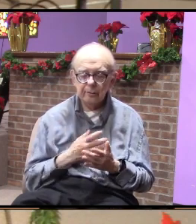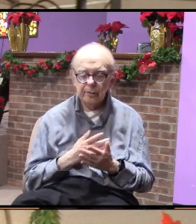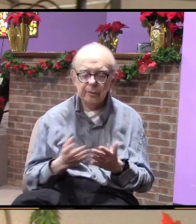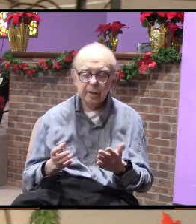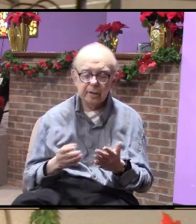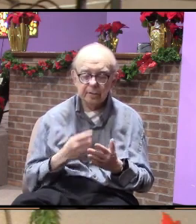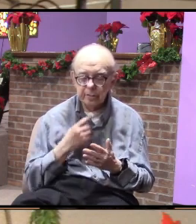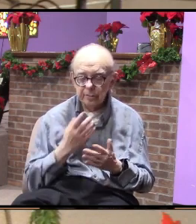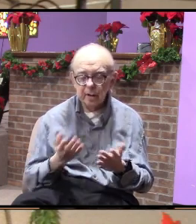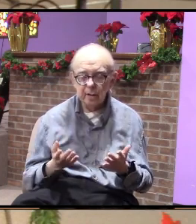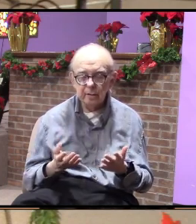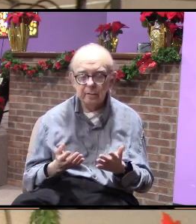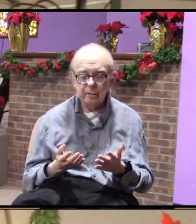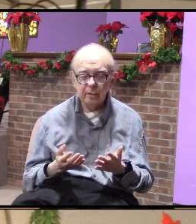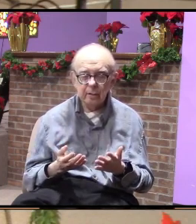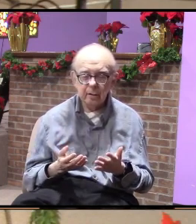say?